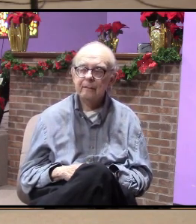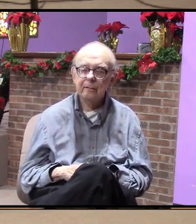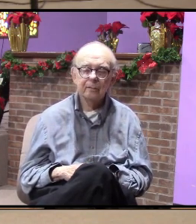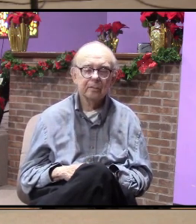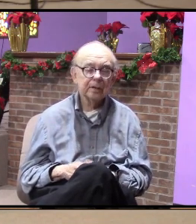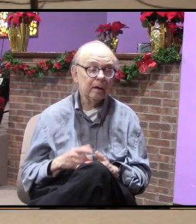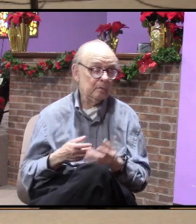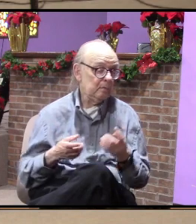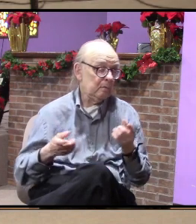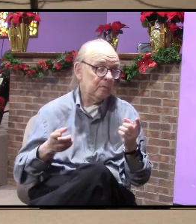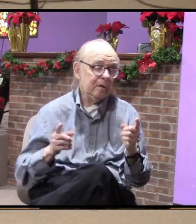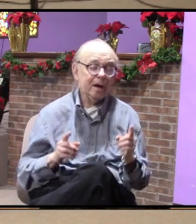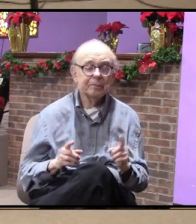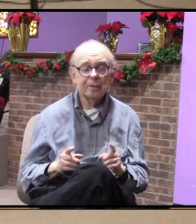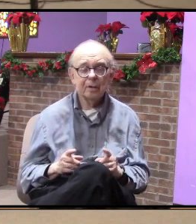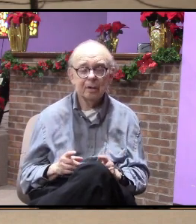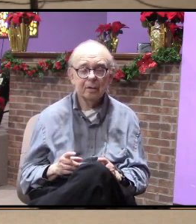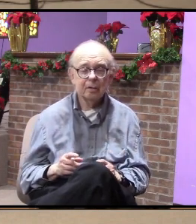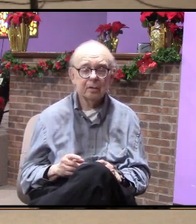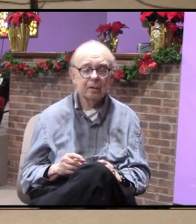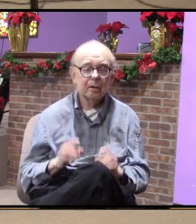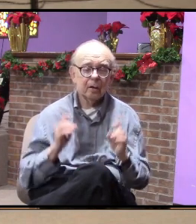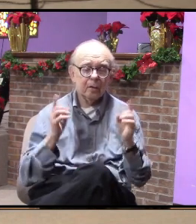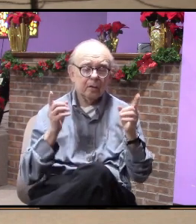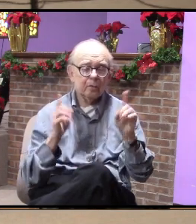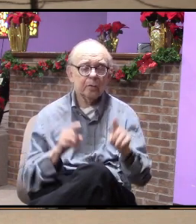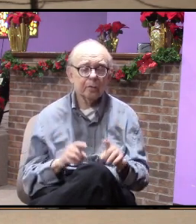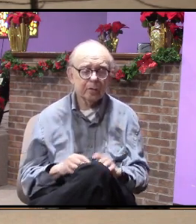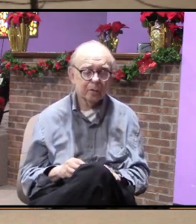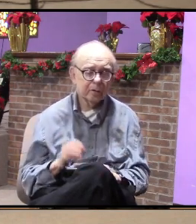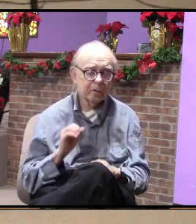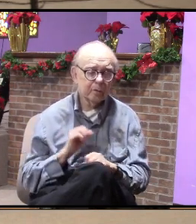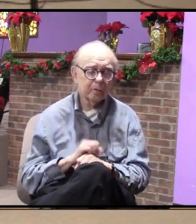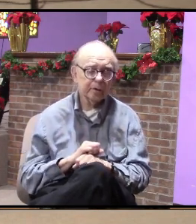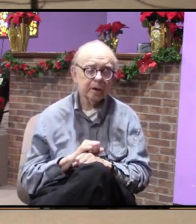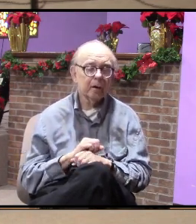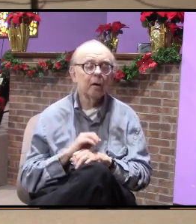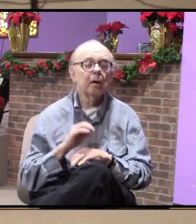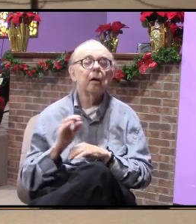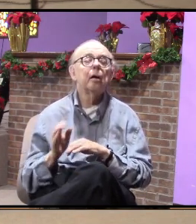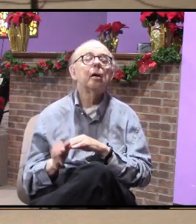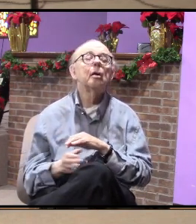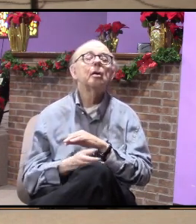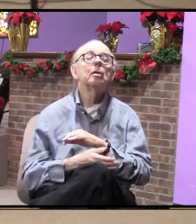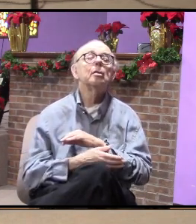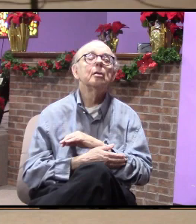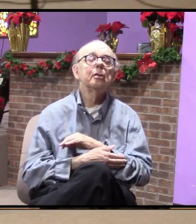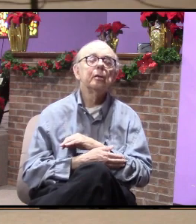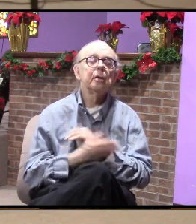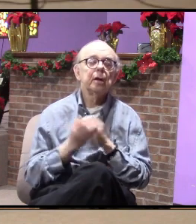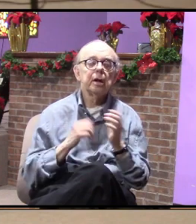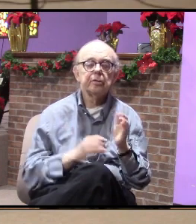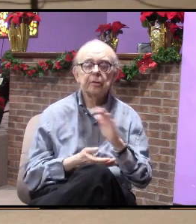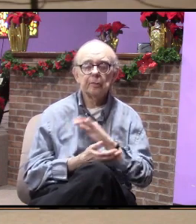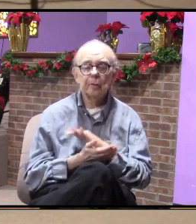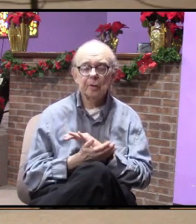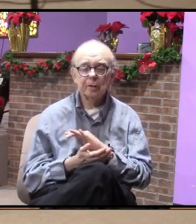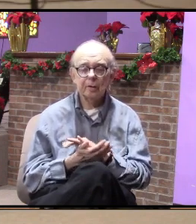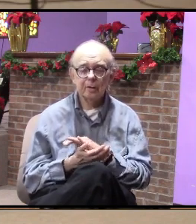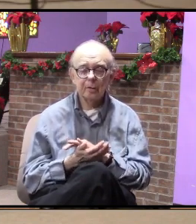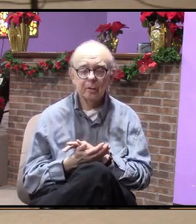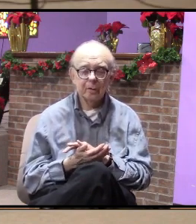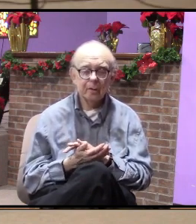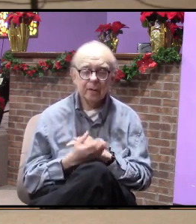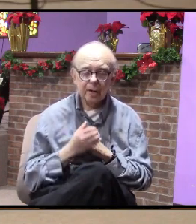So what ends up happening? Chaos. Working all night into the morning,